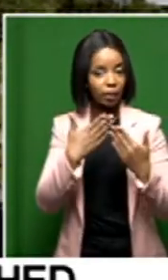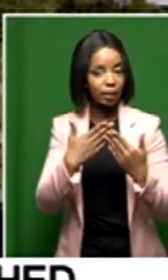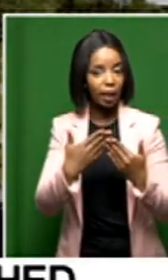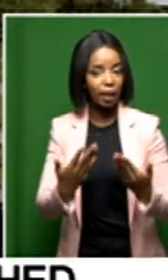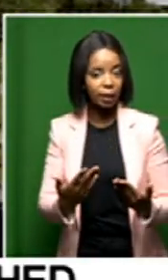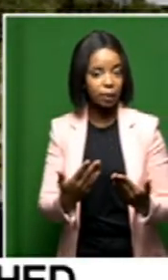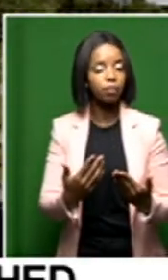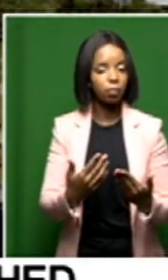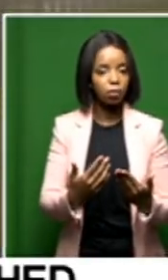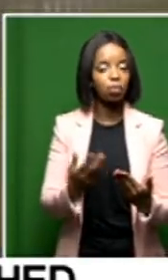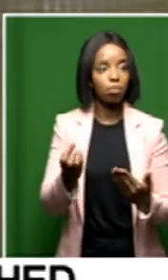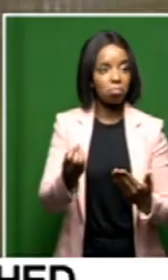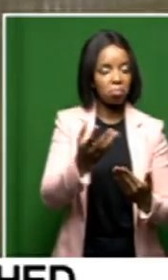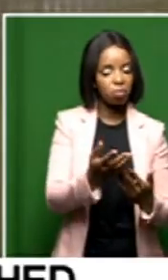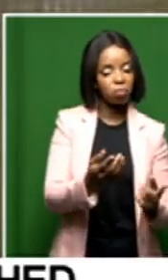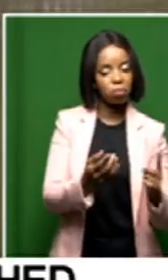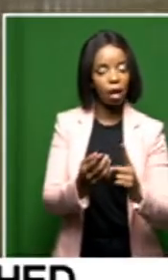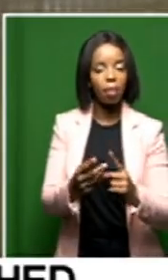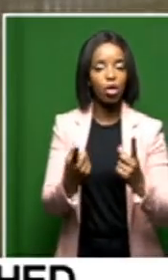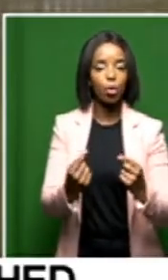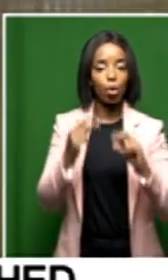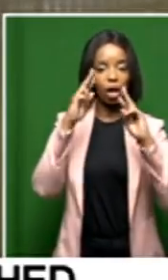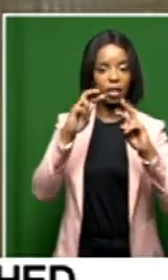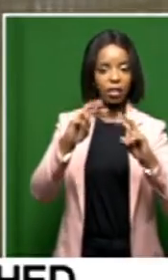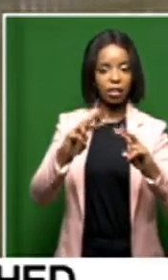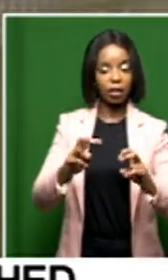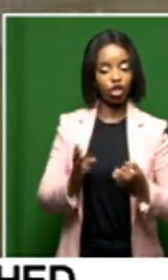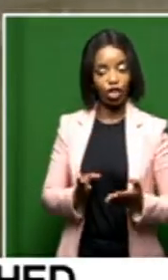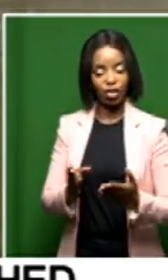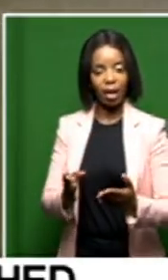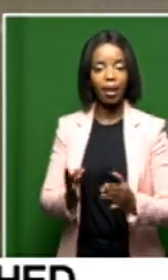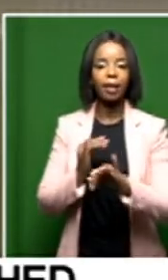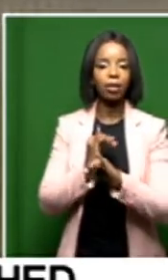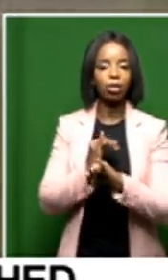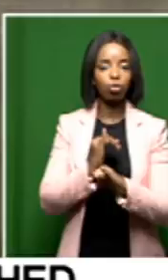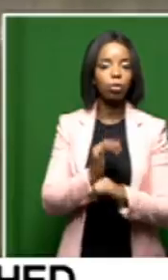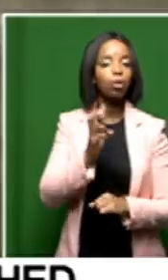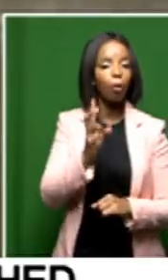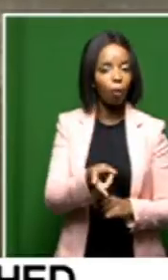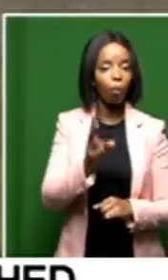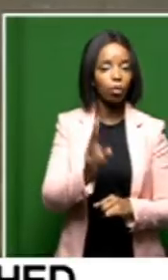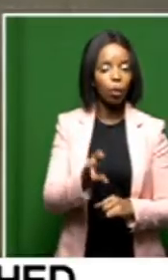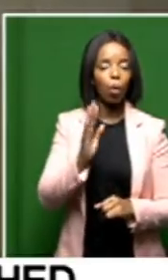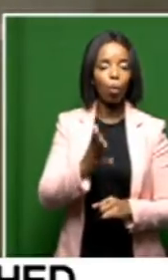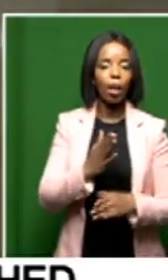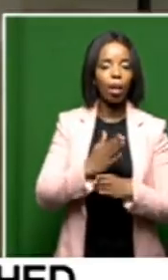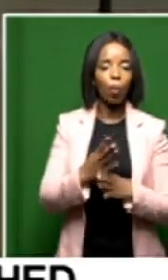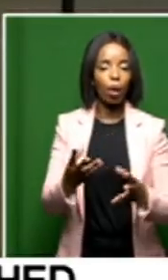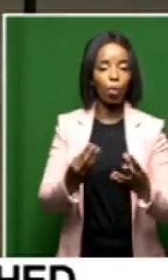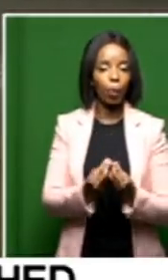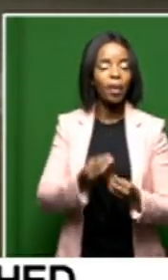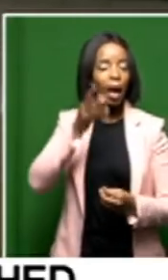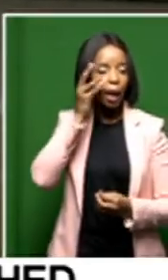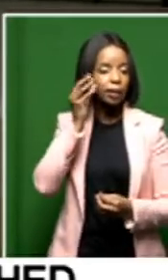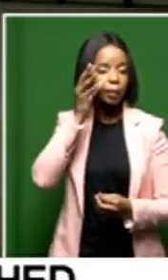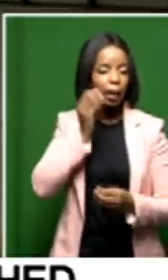at these institutes. But also they will be funding also aspirant medical doctors. So with all